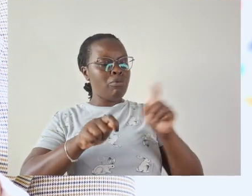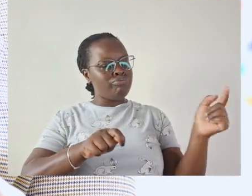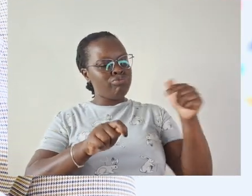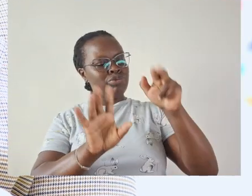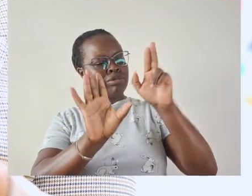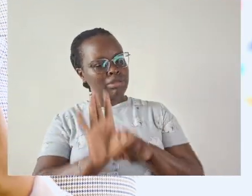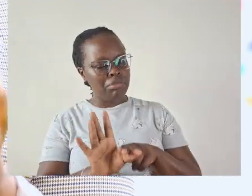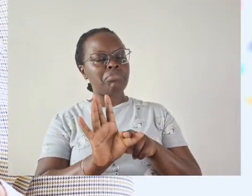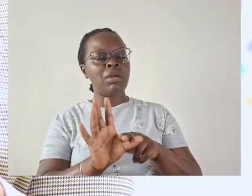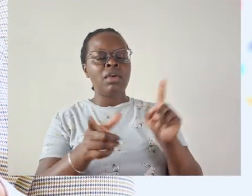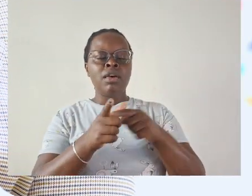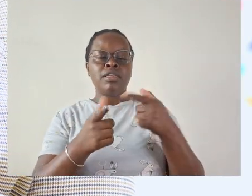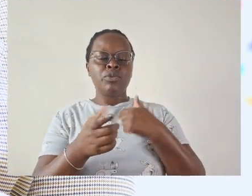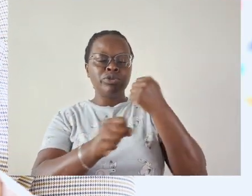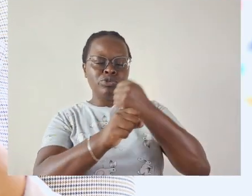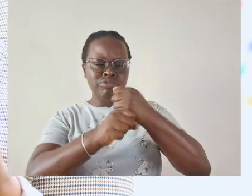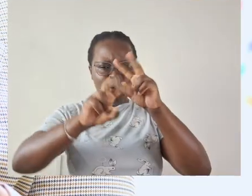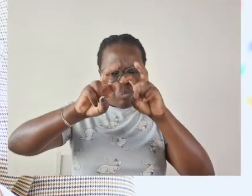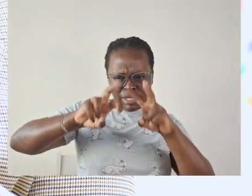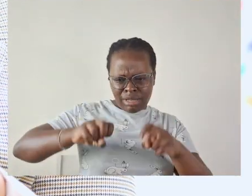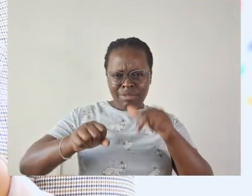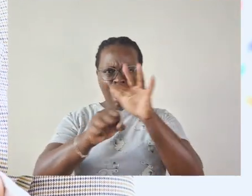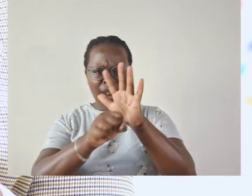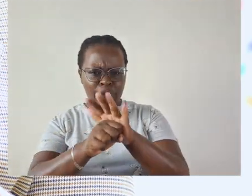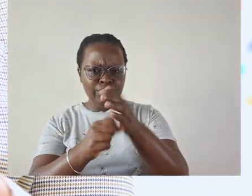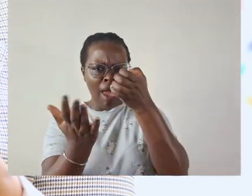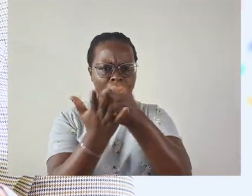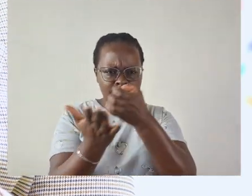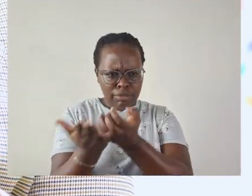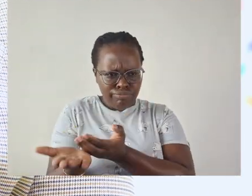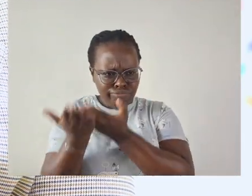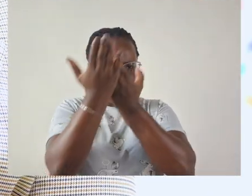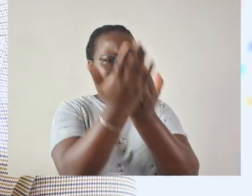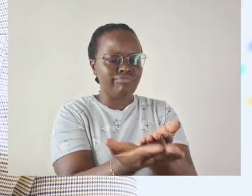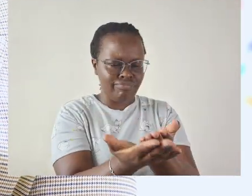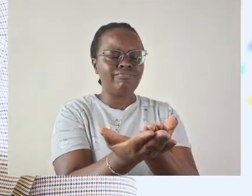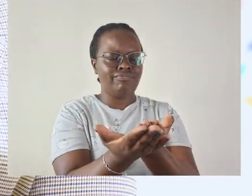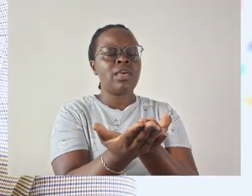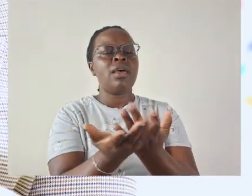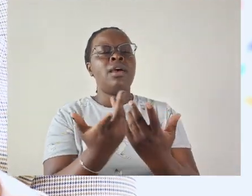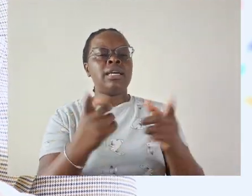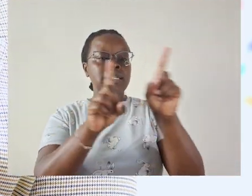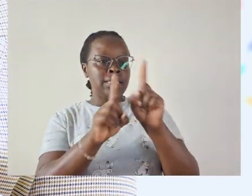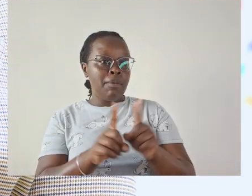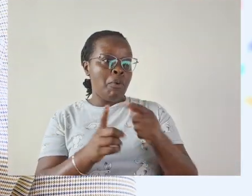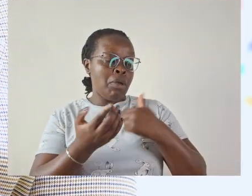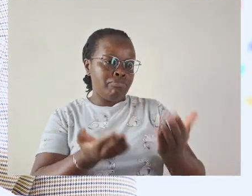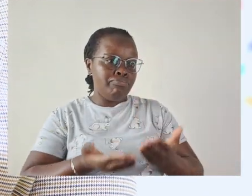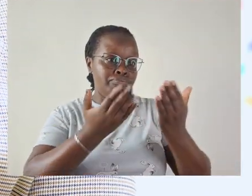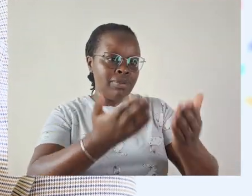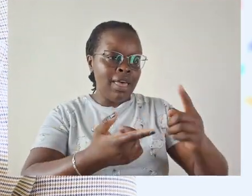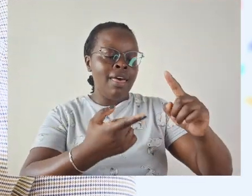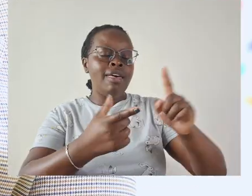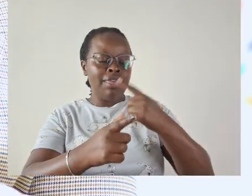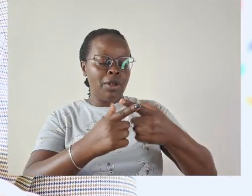of evidence, do a lot of research around children and technology, the digital space, and then safety by design. We're very